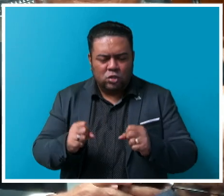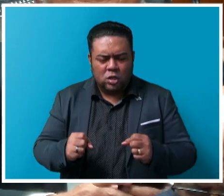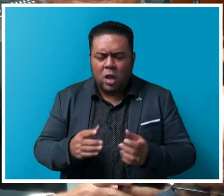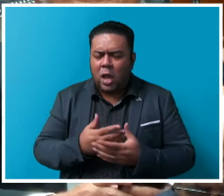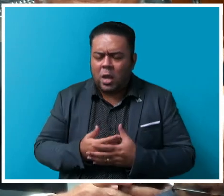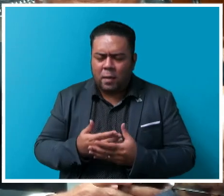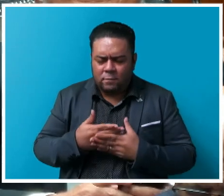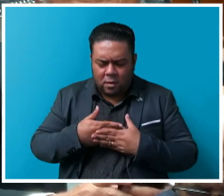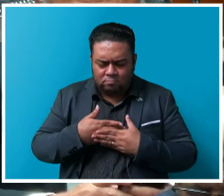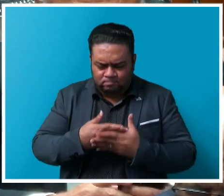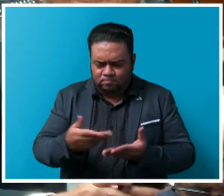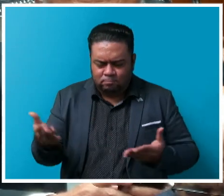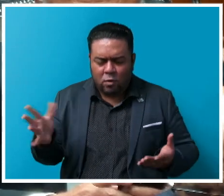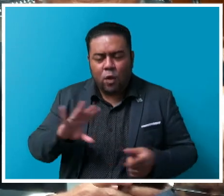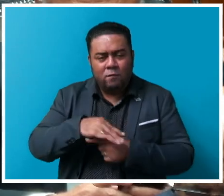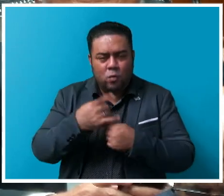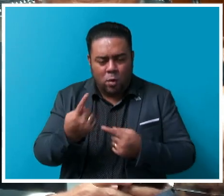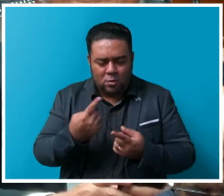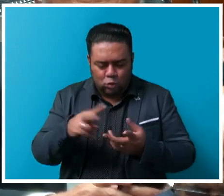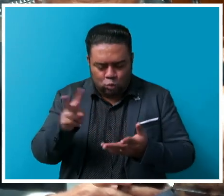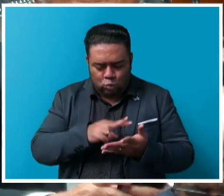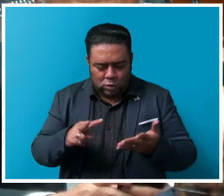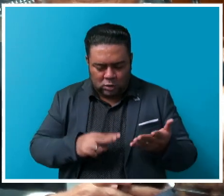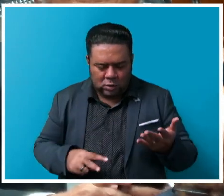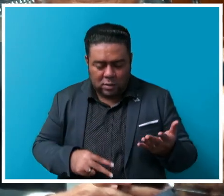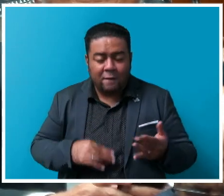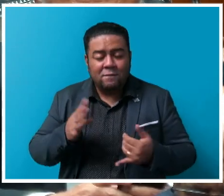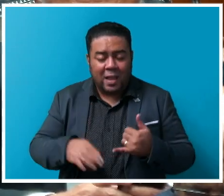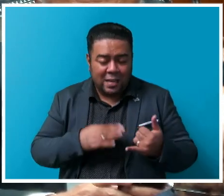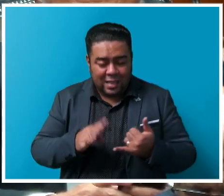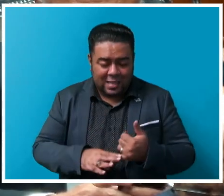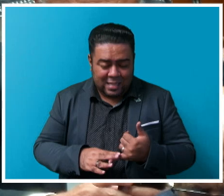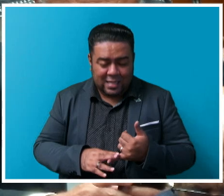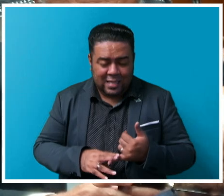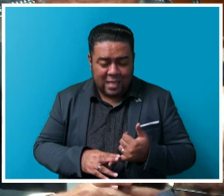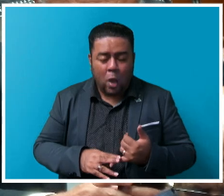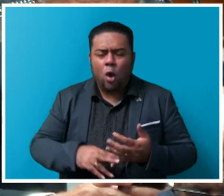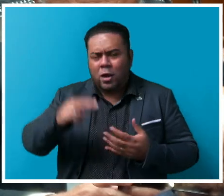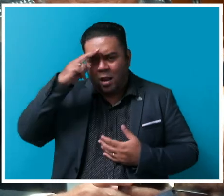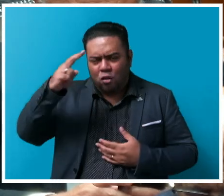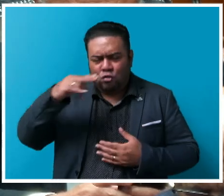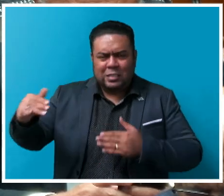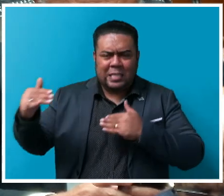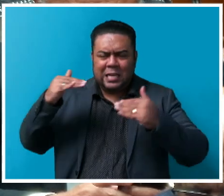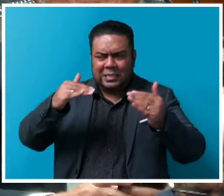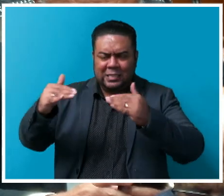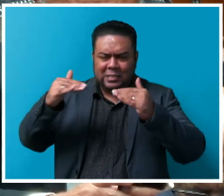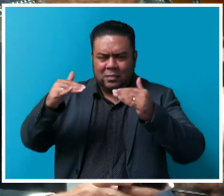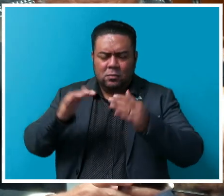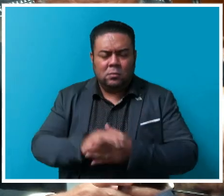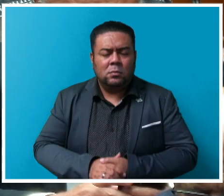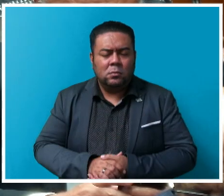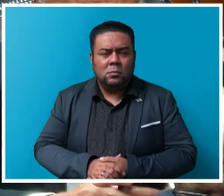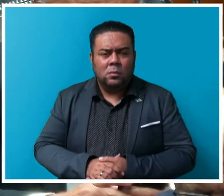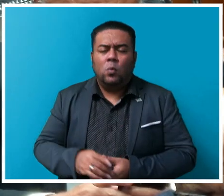a copy for everyone's reading. Finally, Honorable Speaker, on national standards, we are